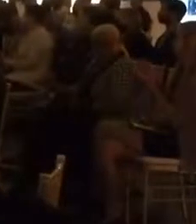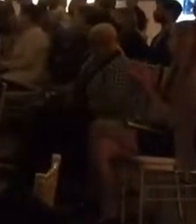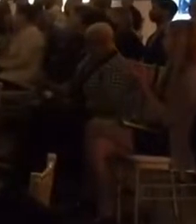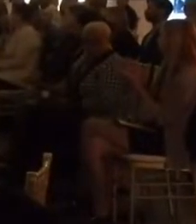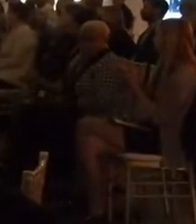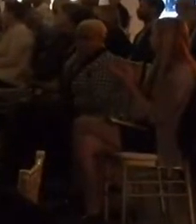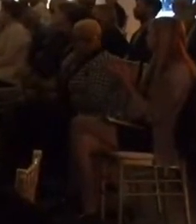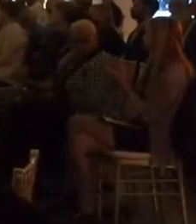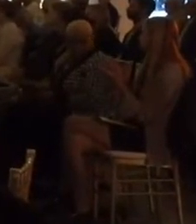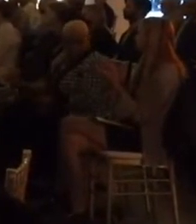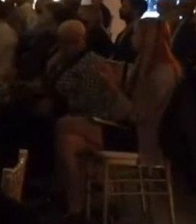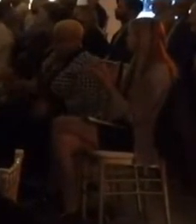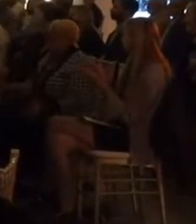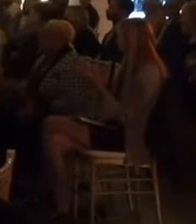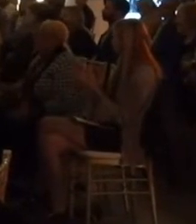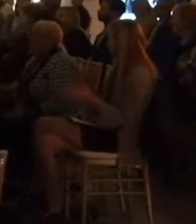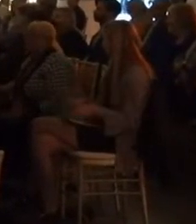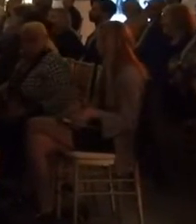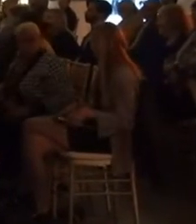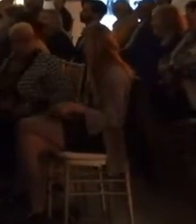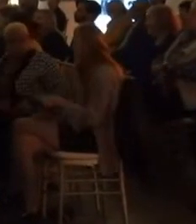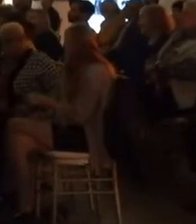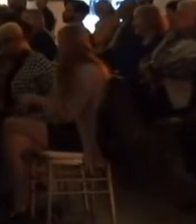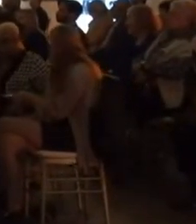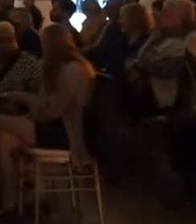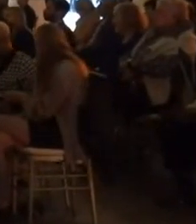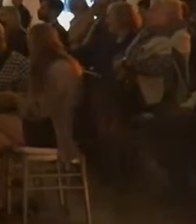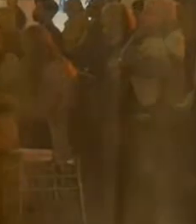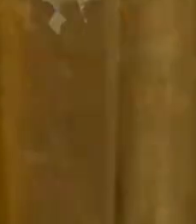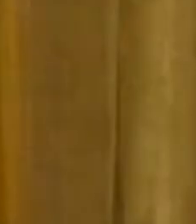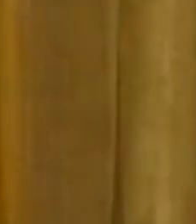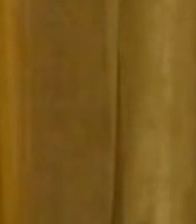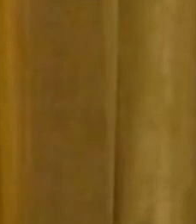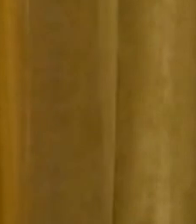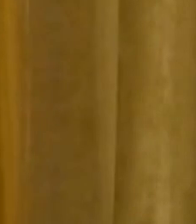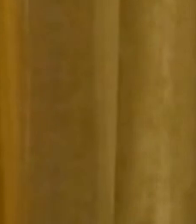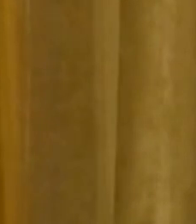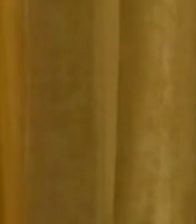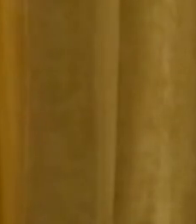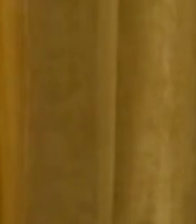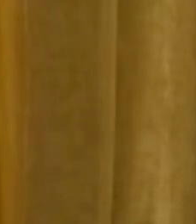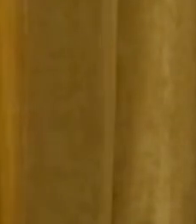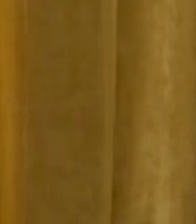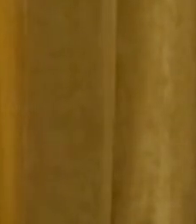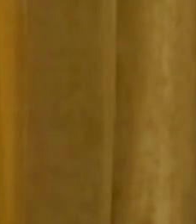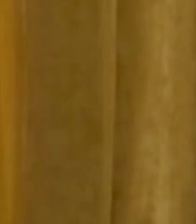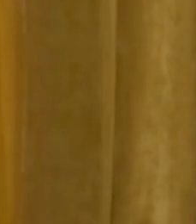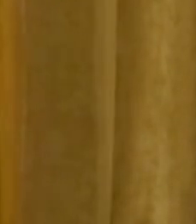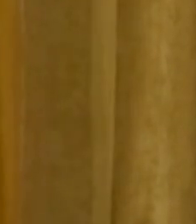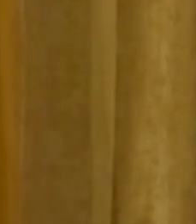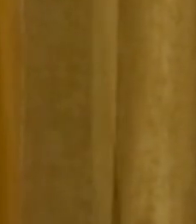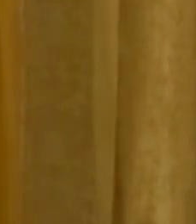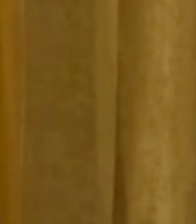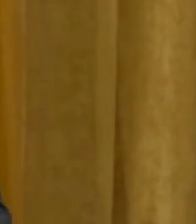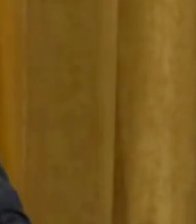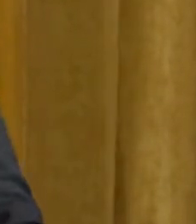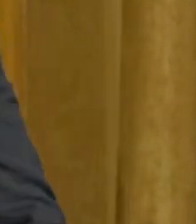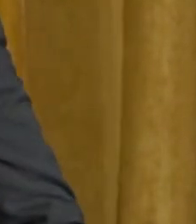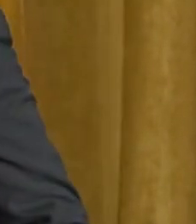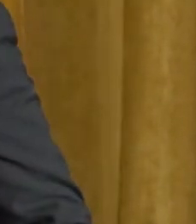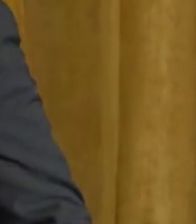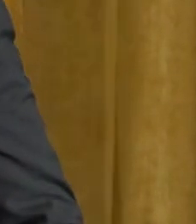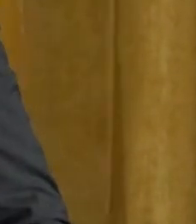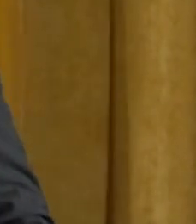Derrick previously served as president of the Mississippi chapter of the NAACP. Vangela Wade is